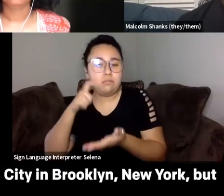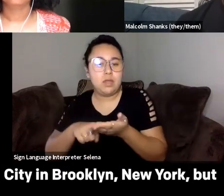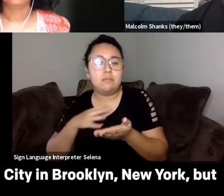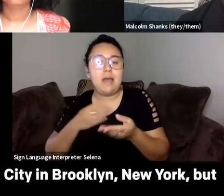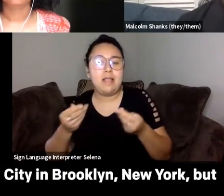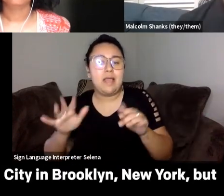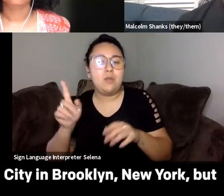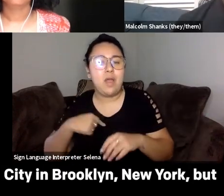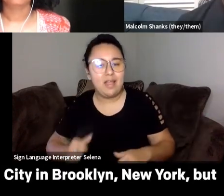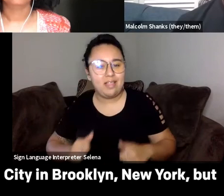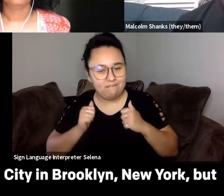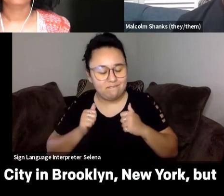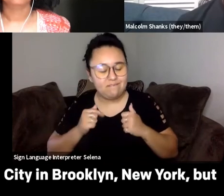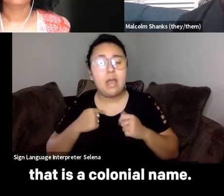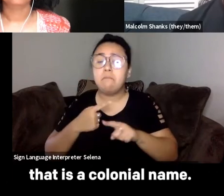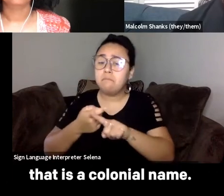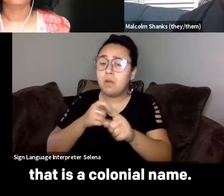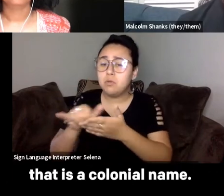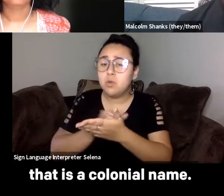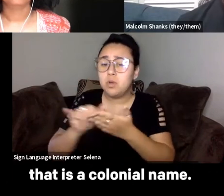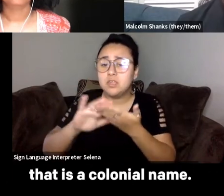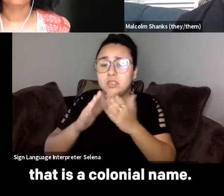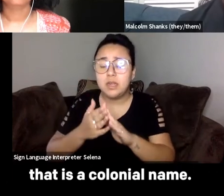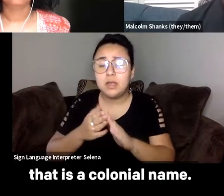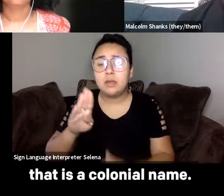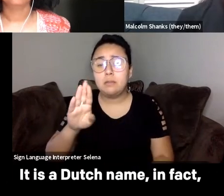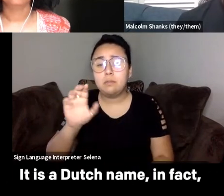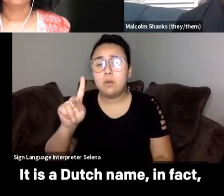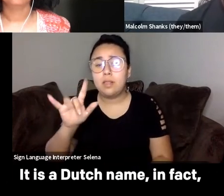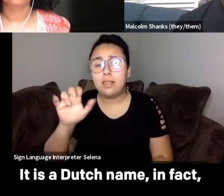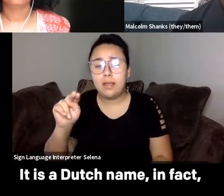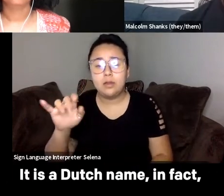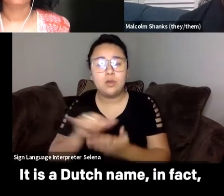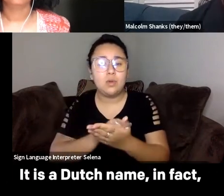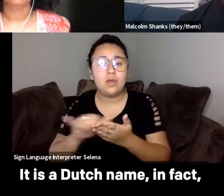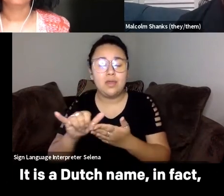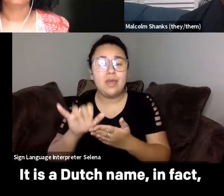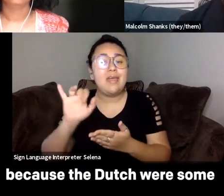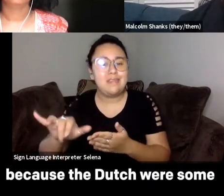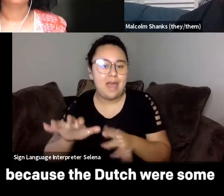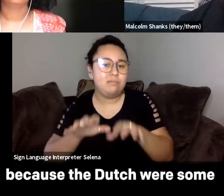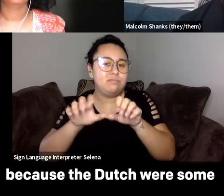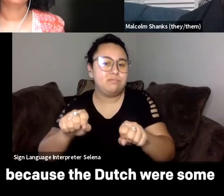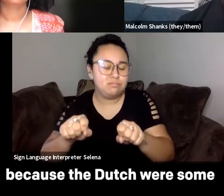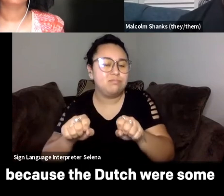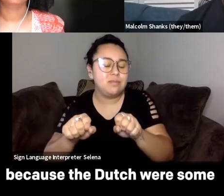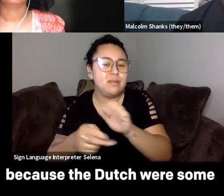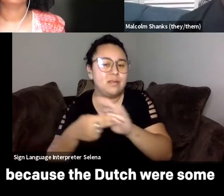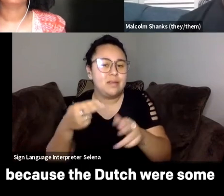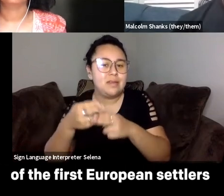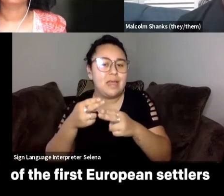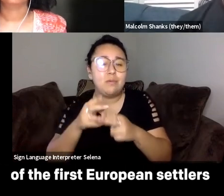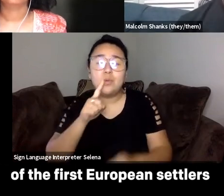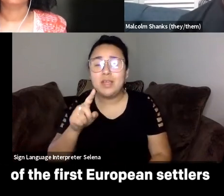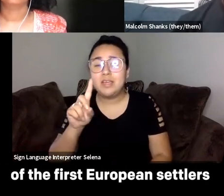today from New York City in Brooklyn, New York, but that is a colonial name. It is a Dutch name, in fact,